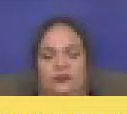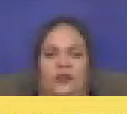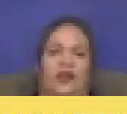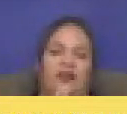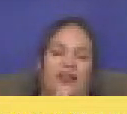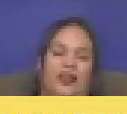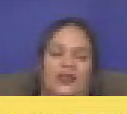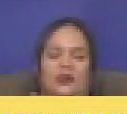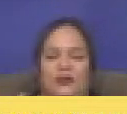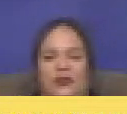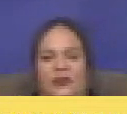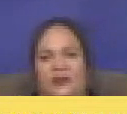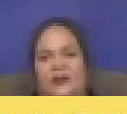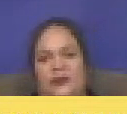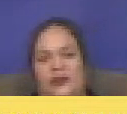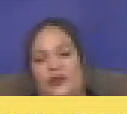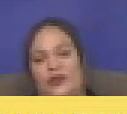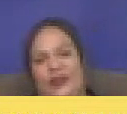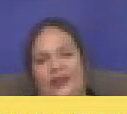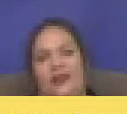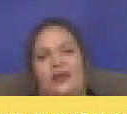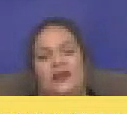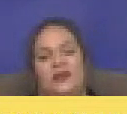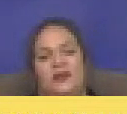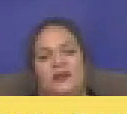Thank you very much, Chair.